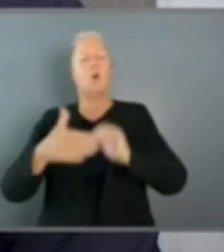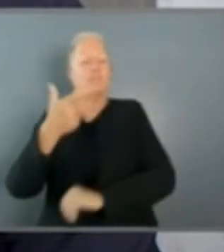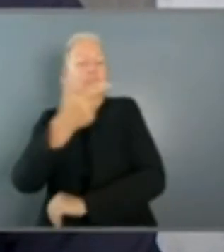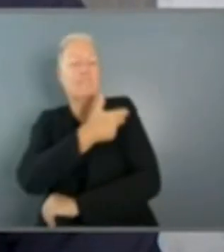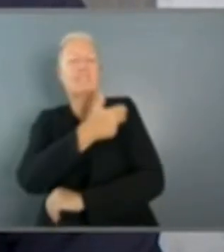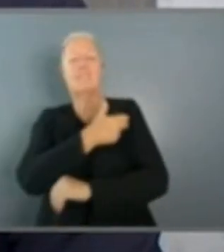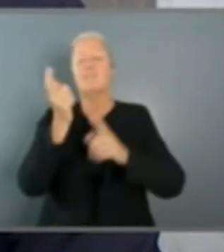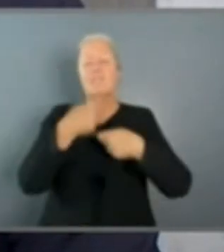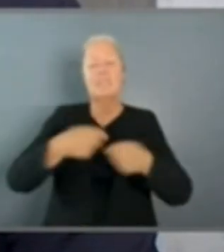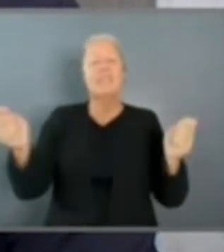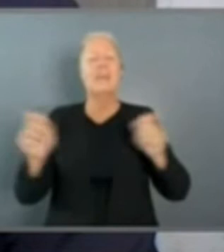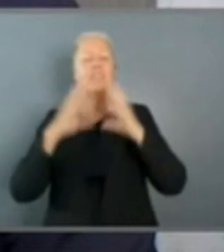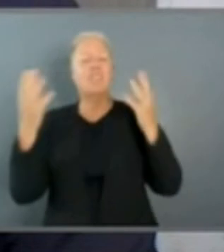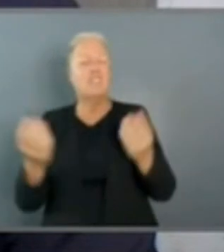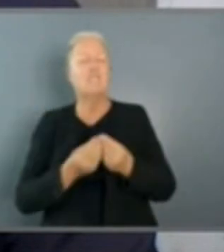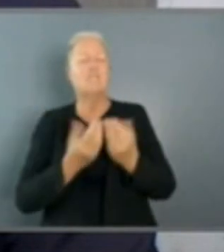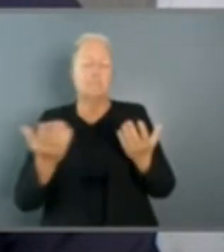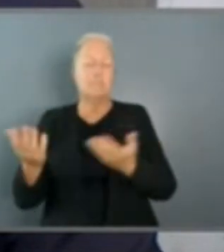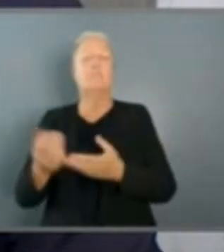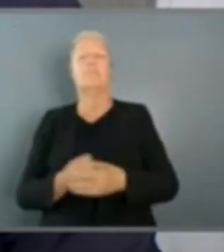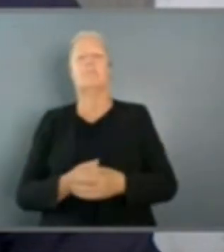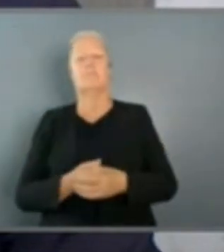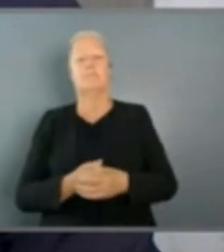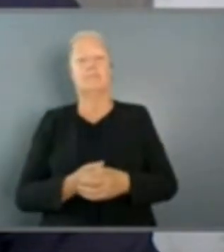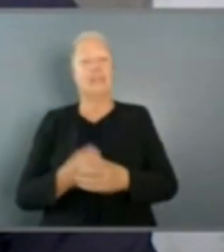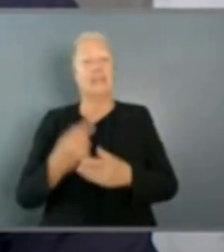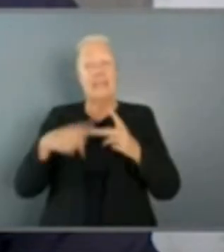New Guinea and indeed into other parts of the Pacific if needed.